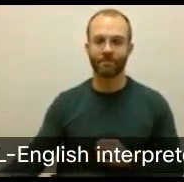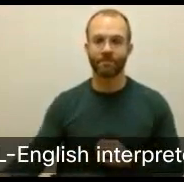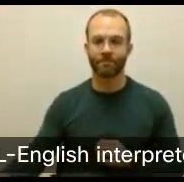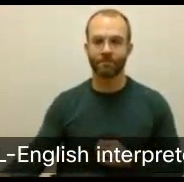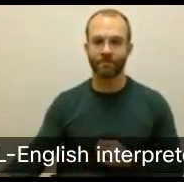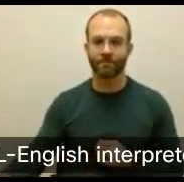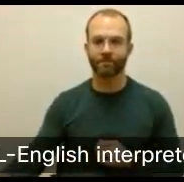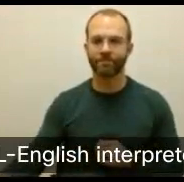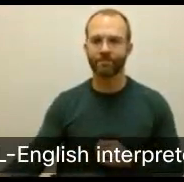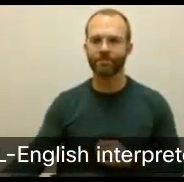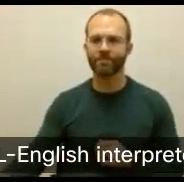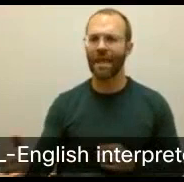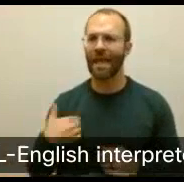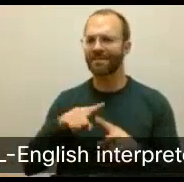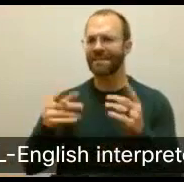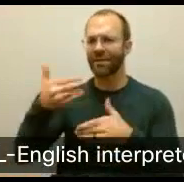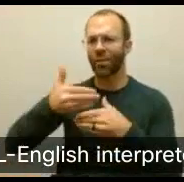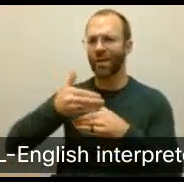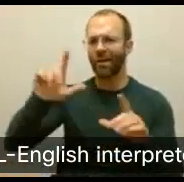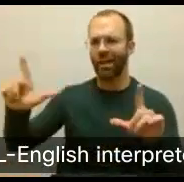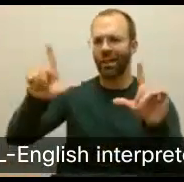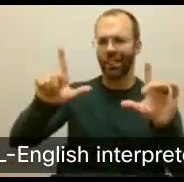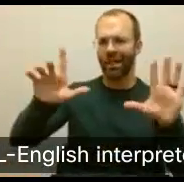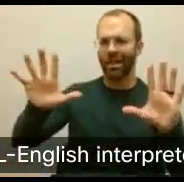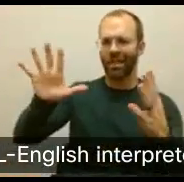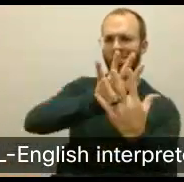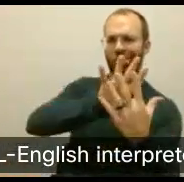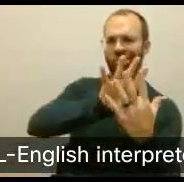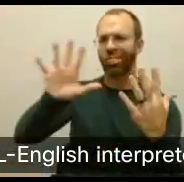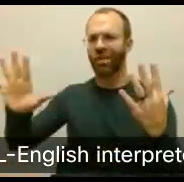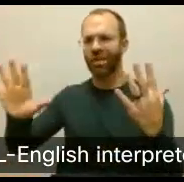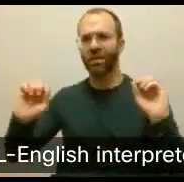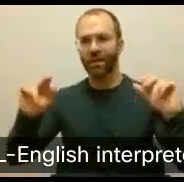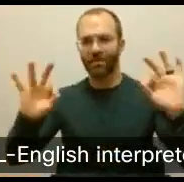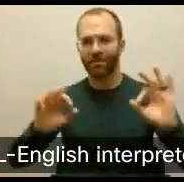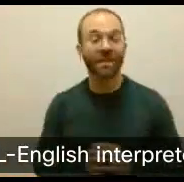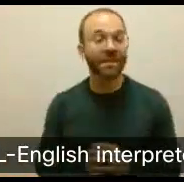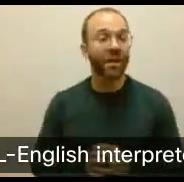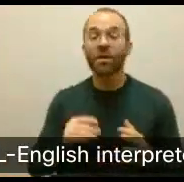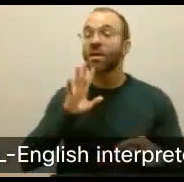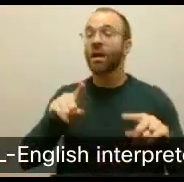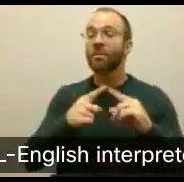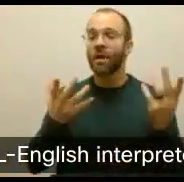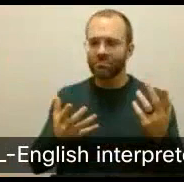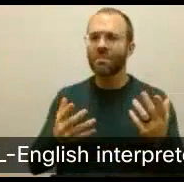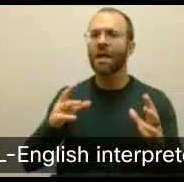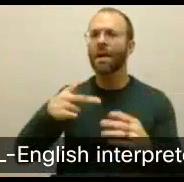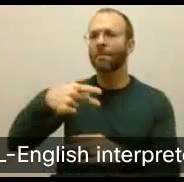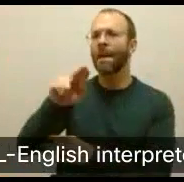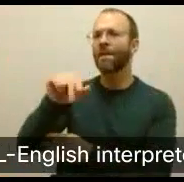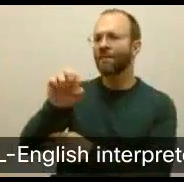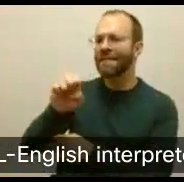Got a window that's opened up on me. There we go. We'll figure that out. So talking specifically about paraphrasing in academic